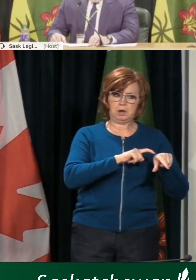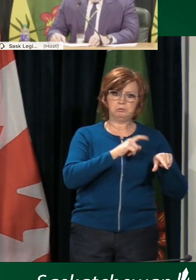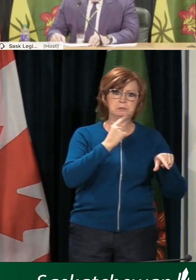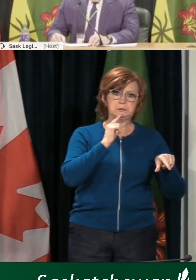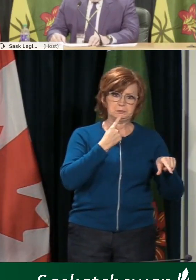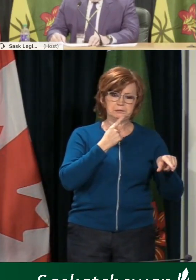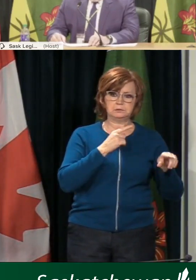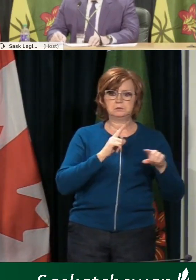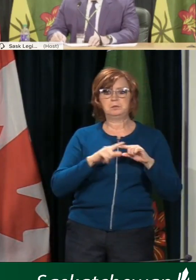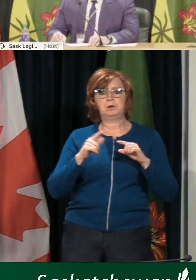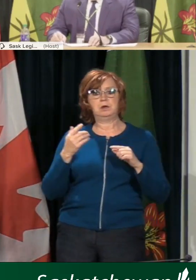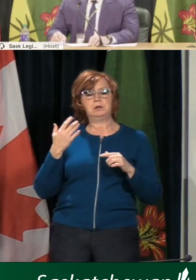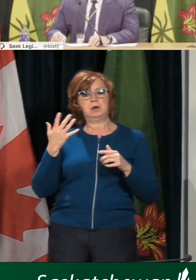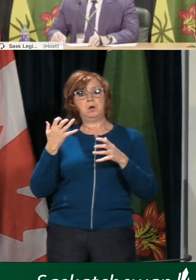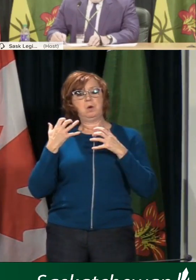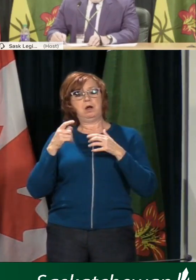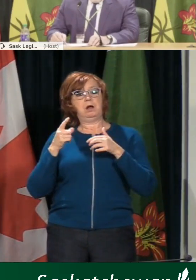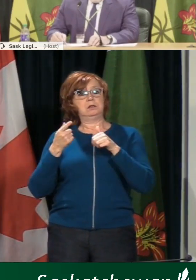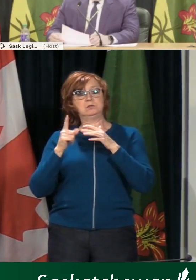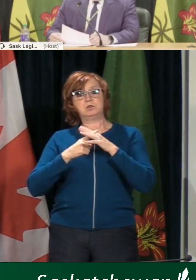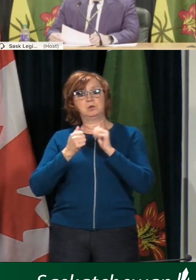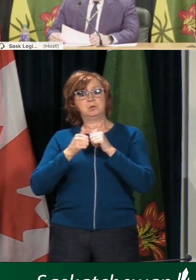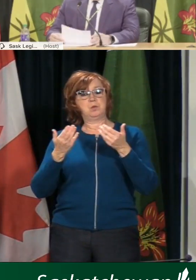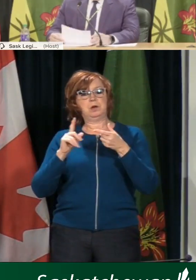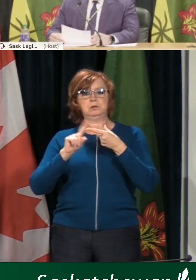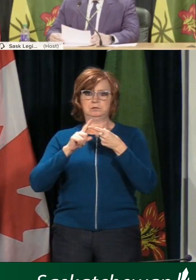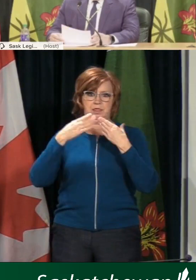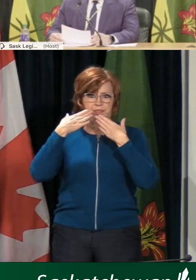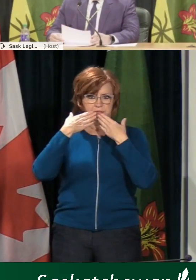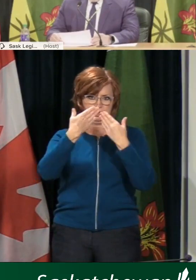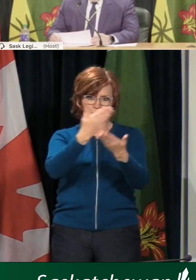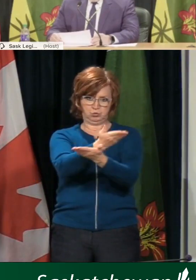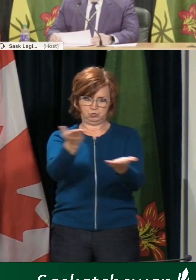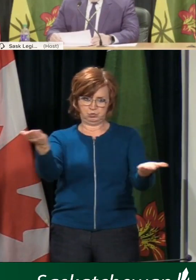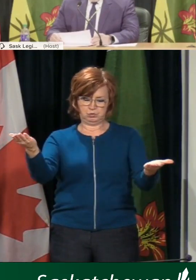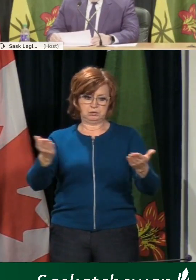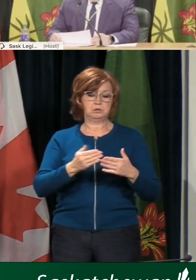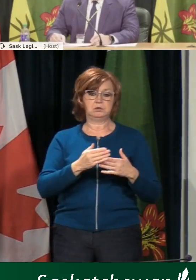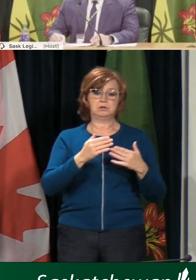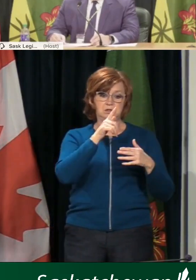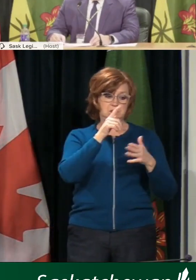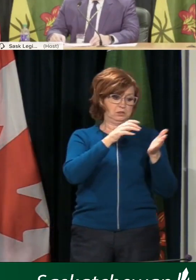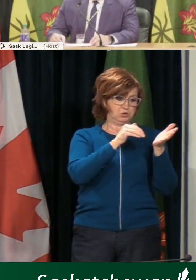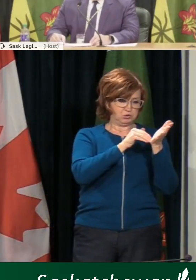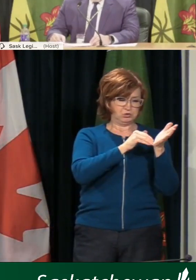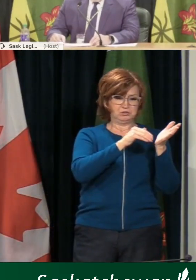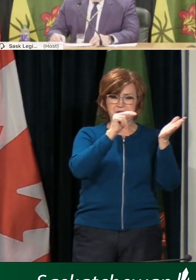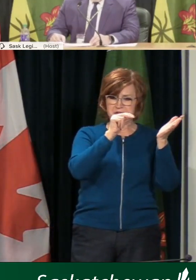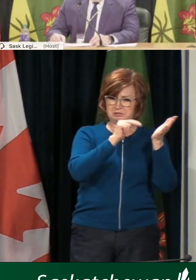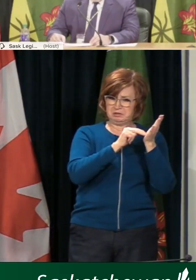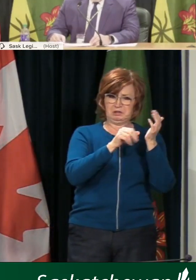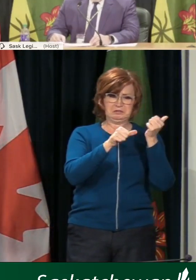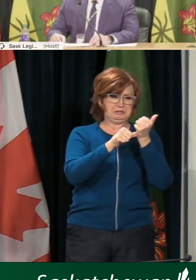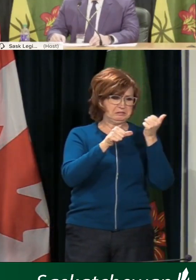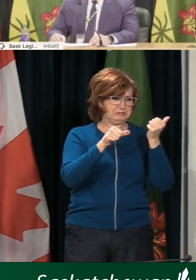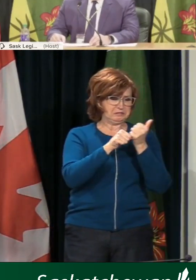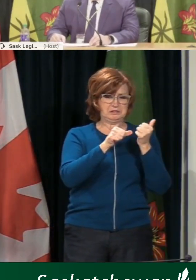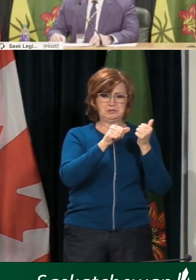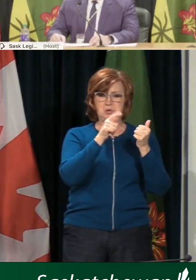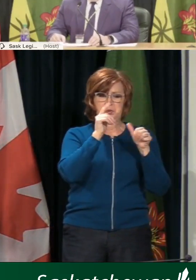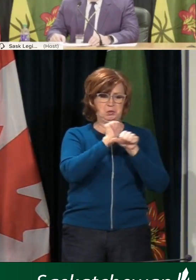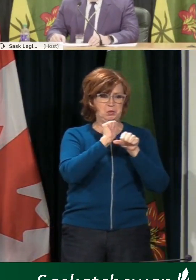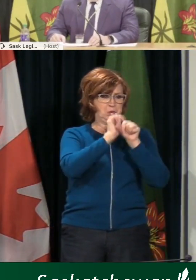I'd like to continue that trend today. Our healthcare workers demonstrate their commitment to the province through their hard work and sacrifice on behalf of residents